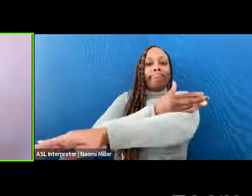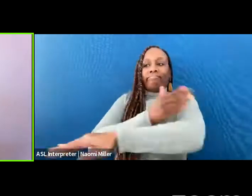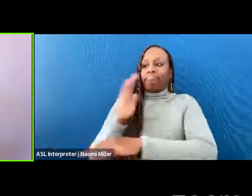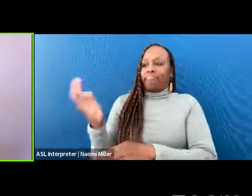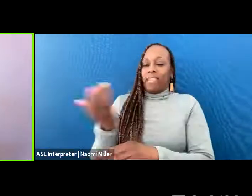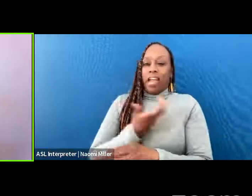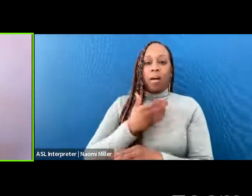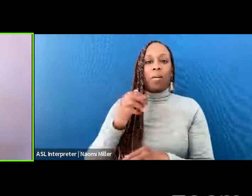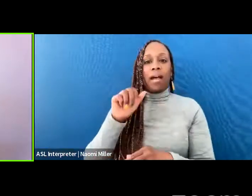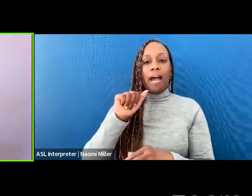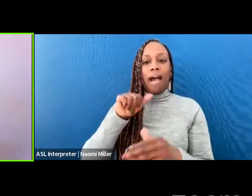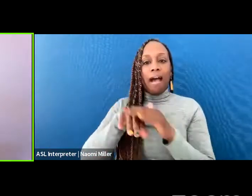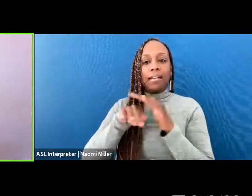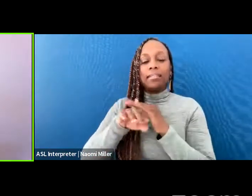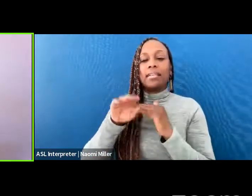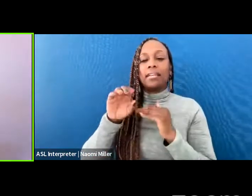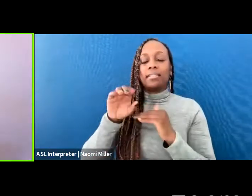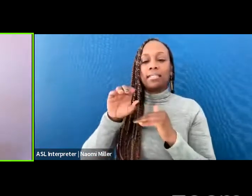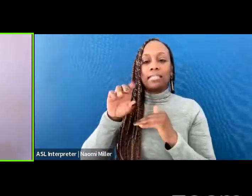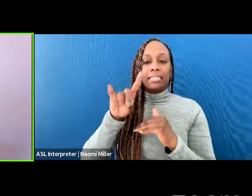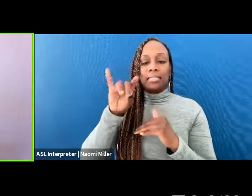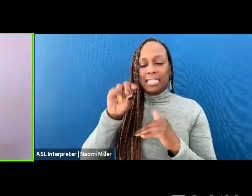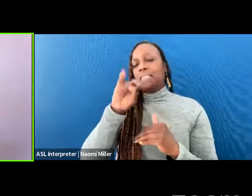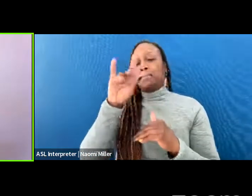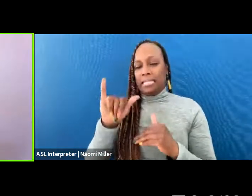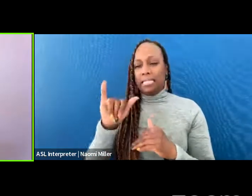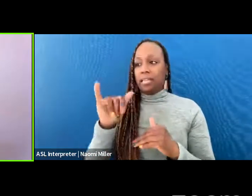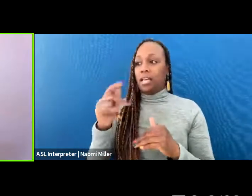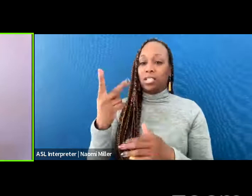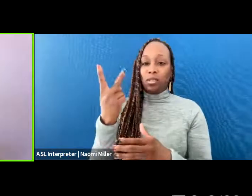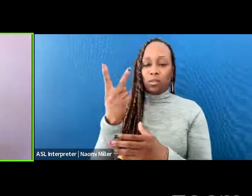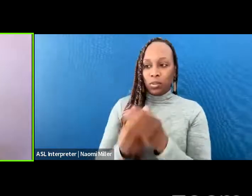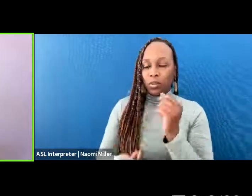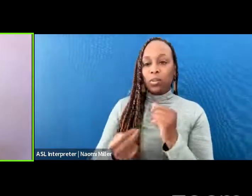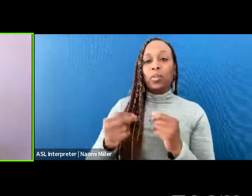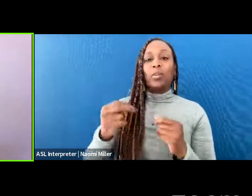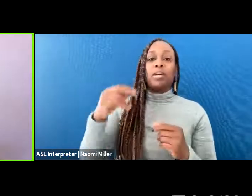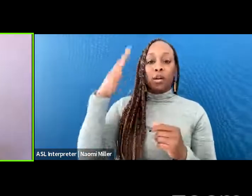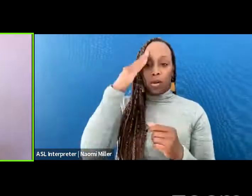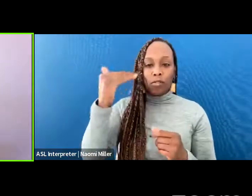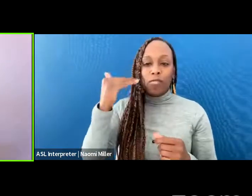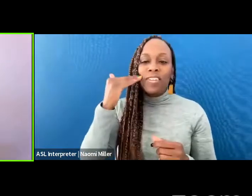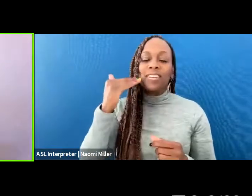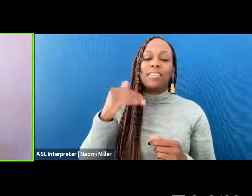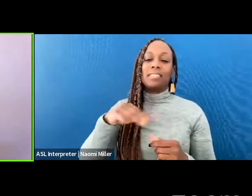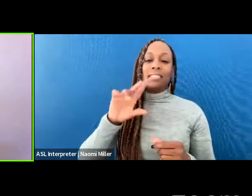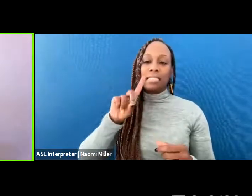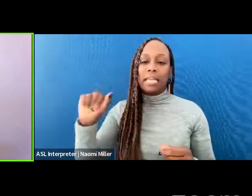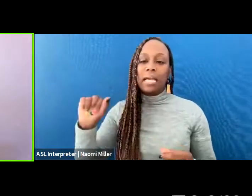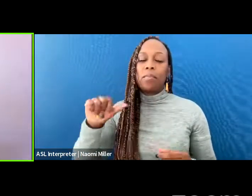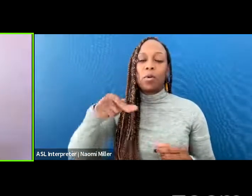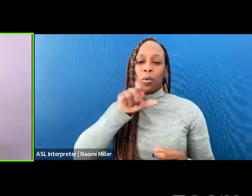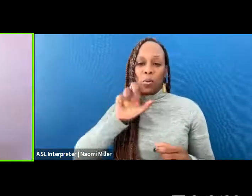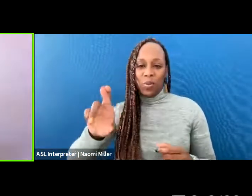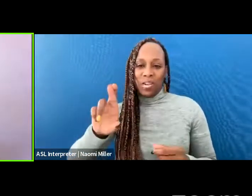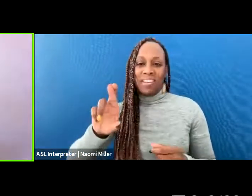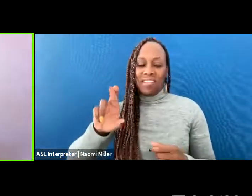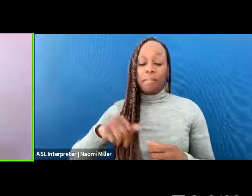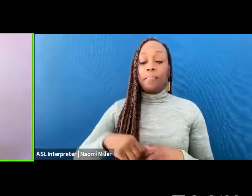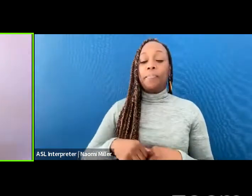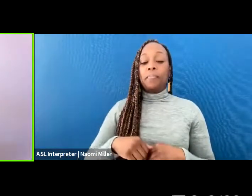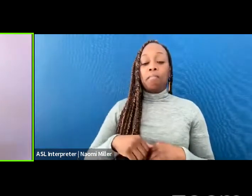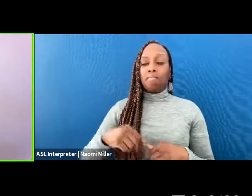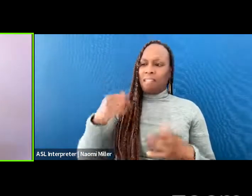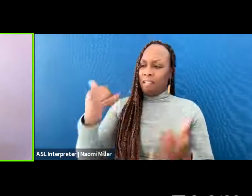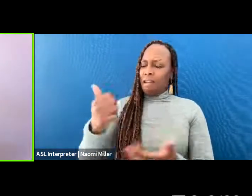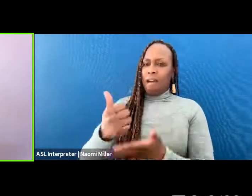disabled queer Koreans. It was disability that was the fertile ground for our relationship to grow. And I believe